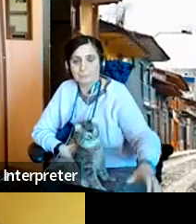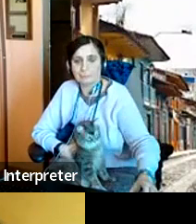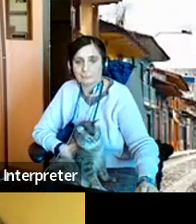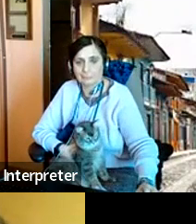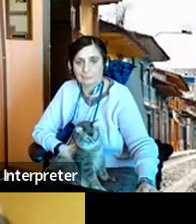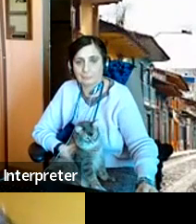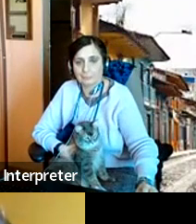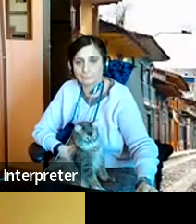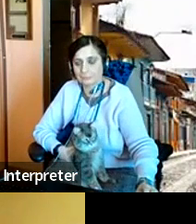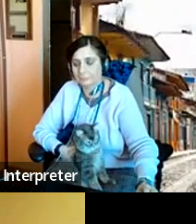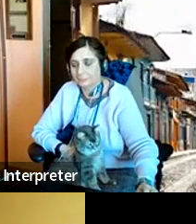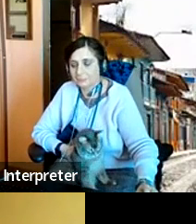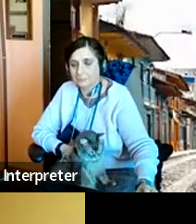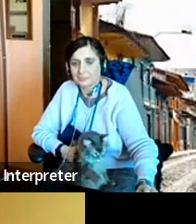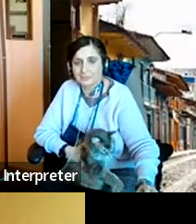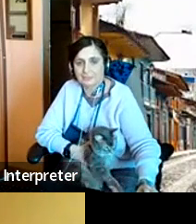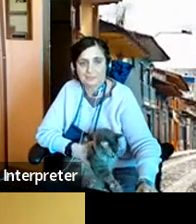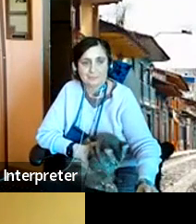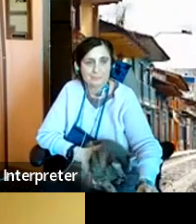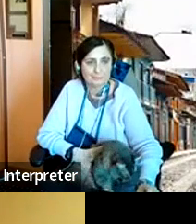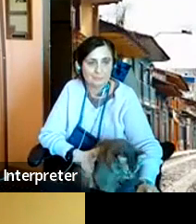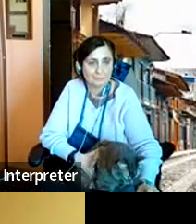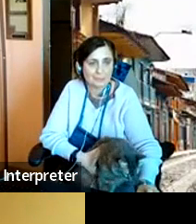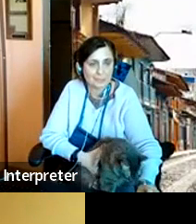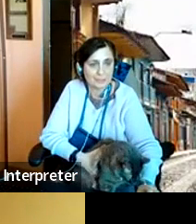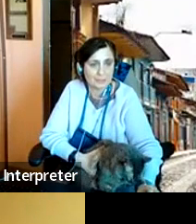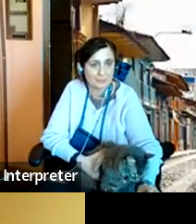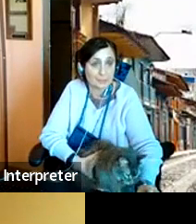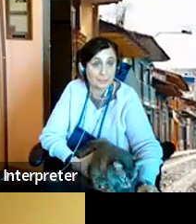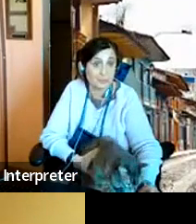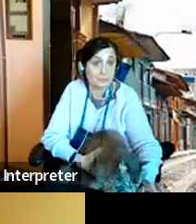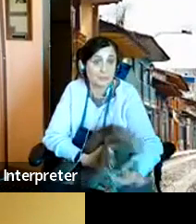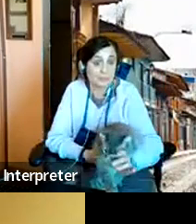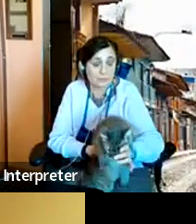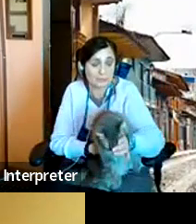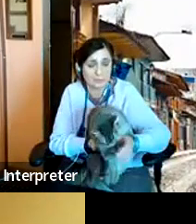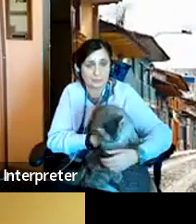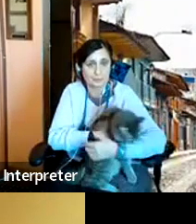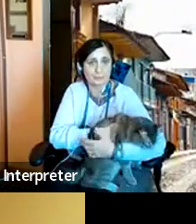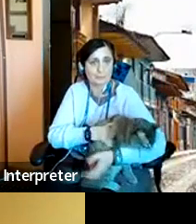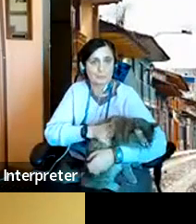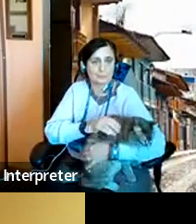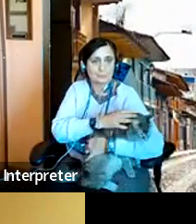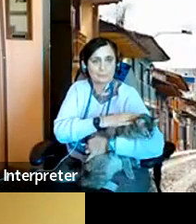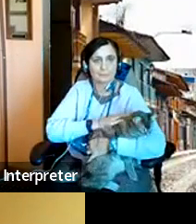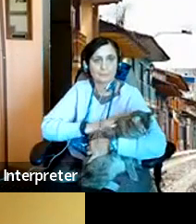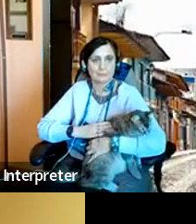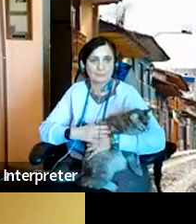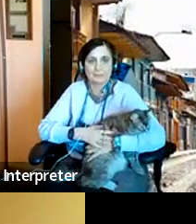So what did Great. you Yep. We got the notification that we can. there? Perfect. And At then